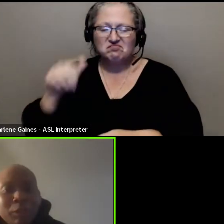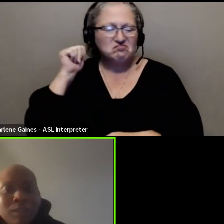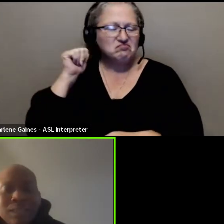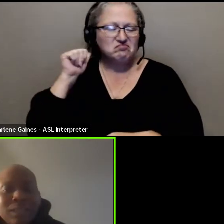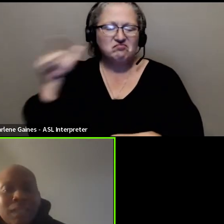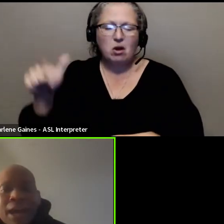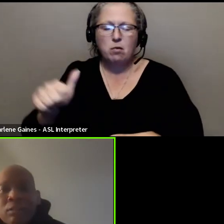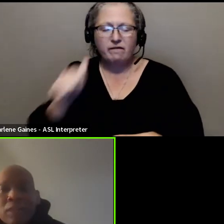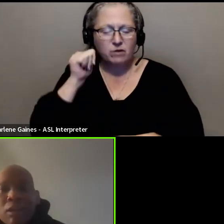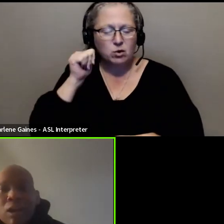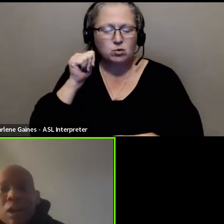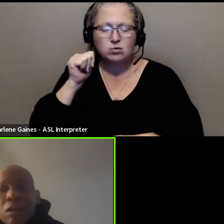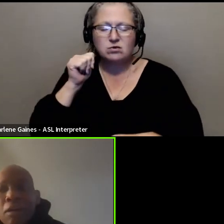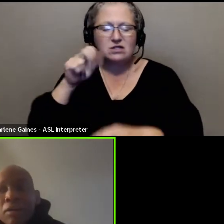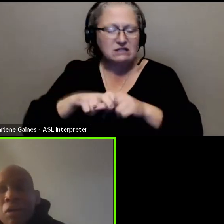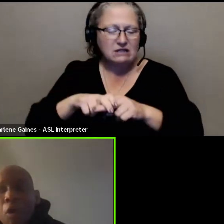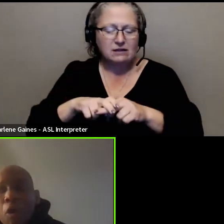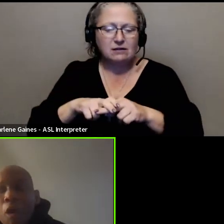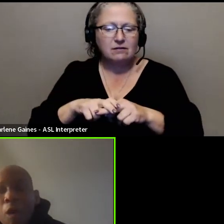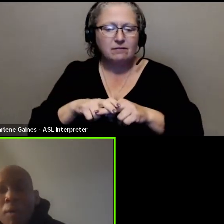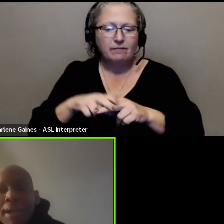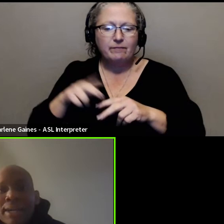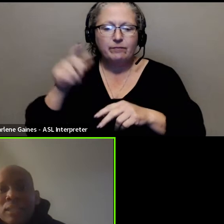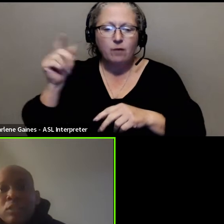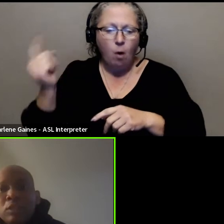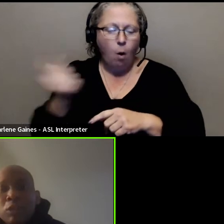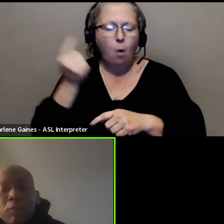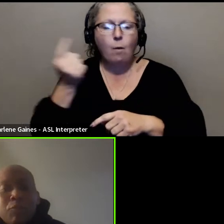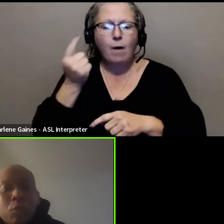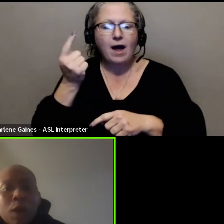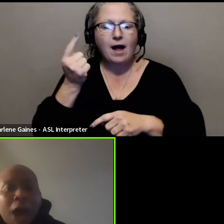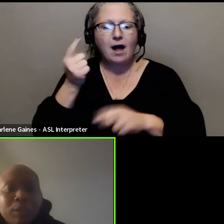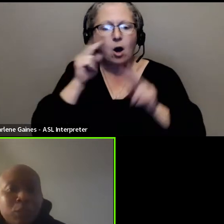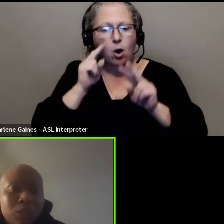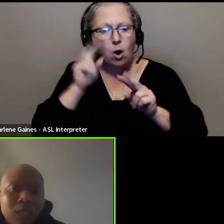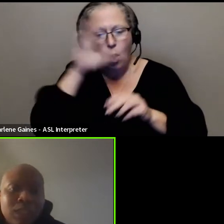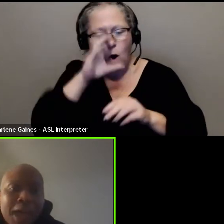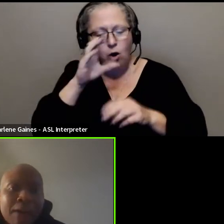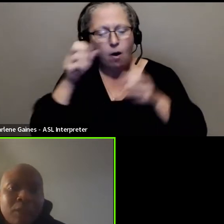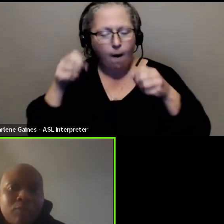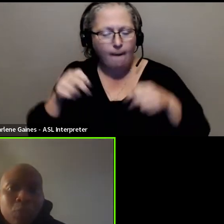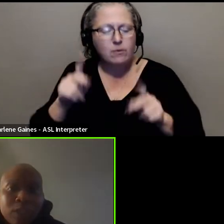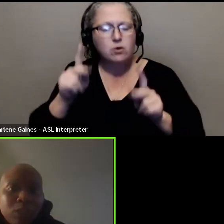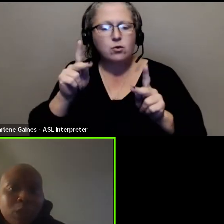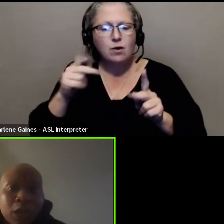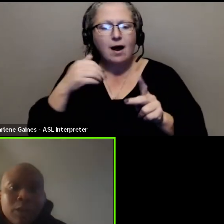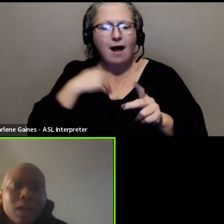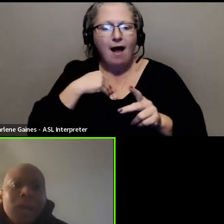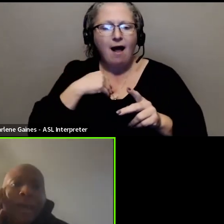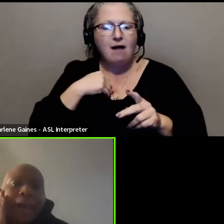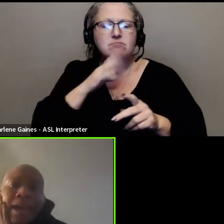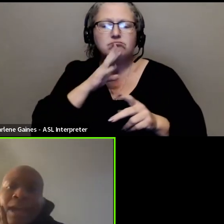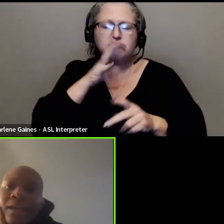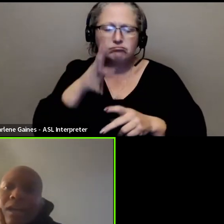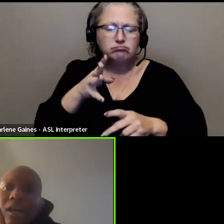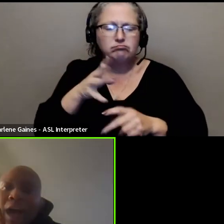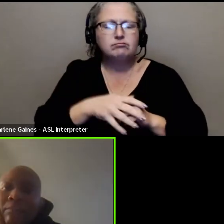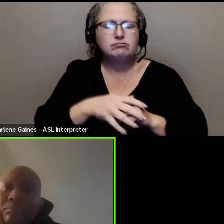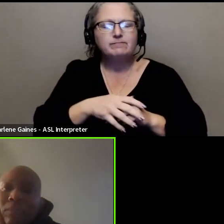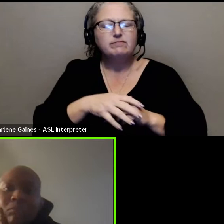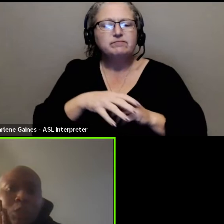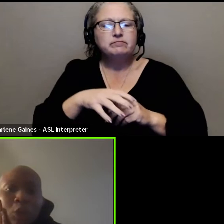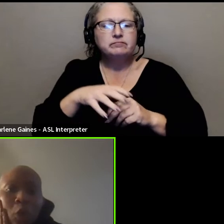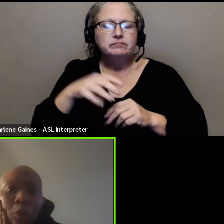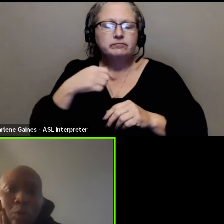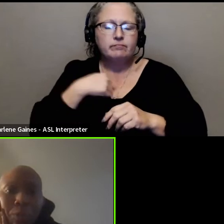They refuse to sit down. They are always looking for opportunities to have their voices heard. And